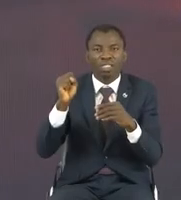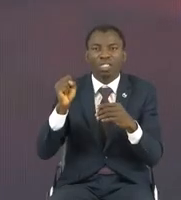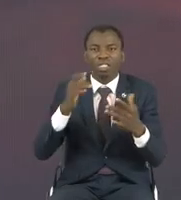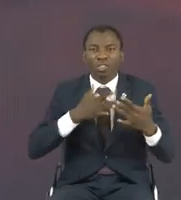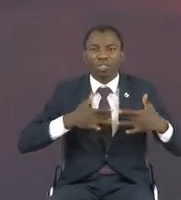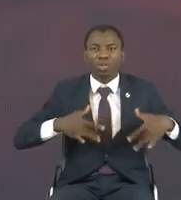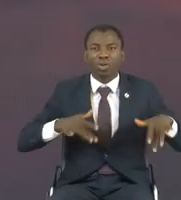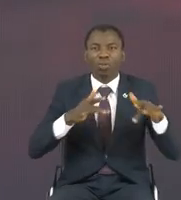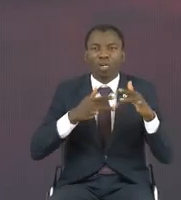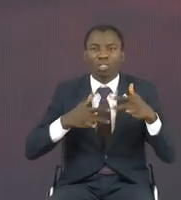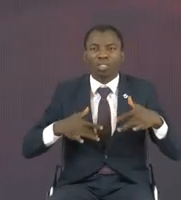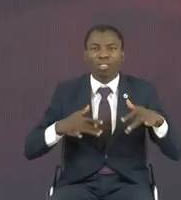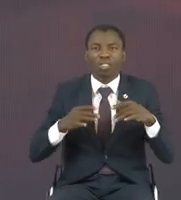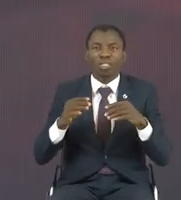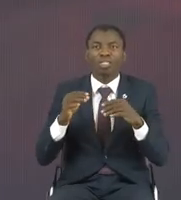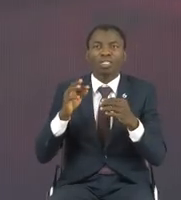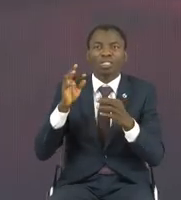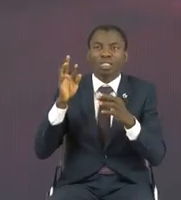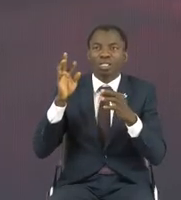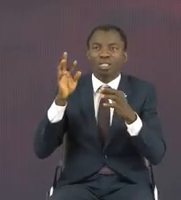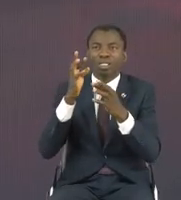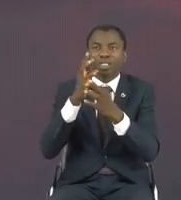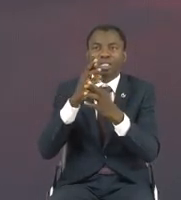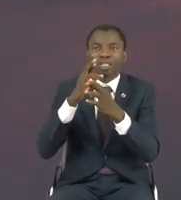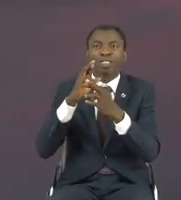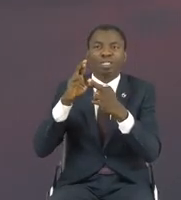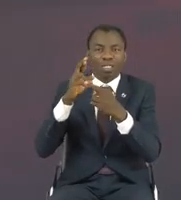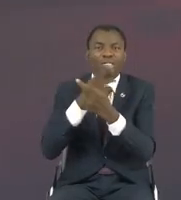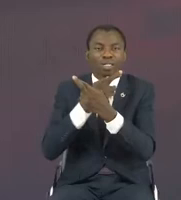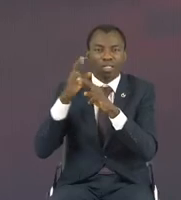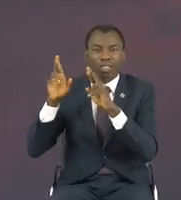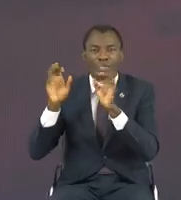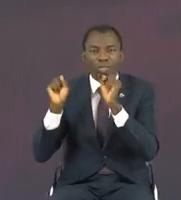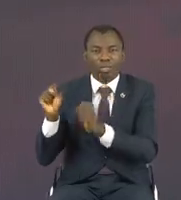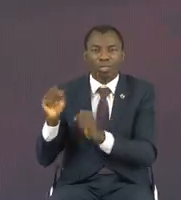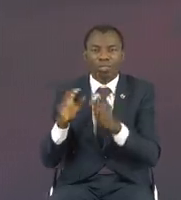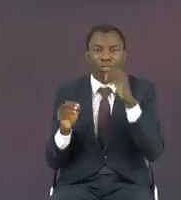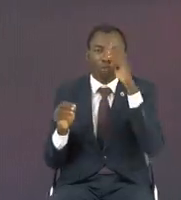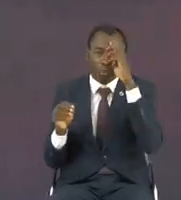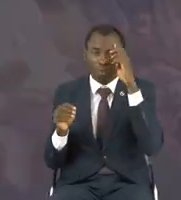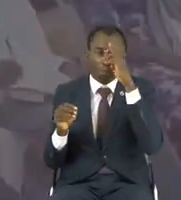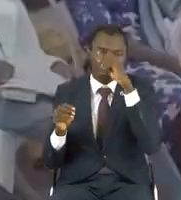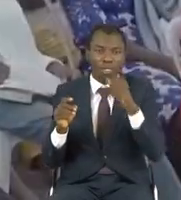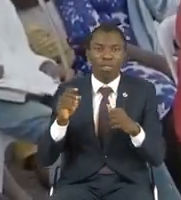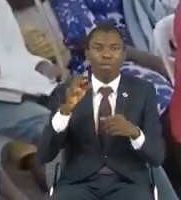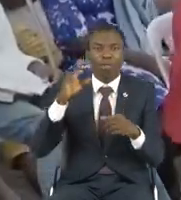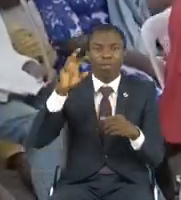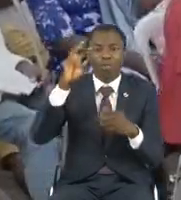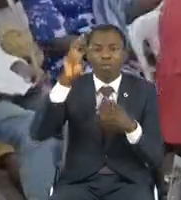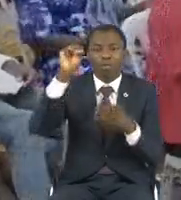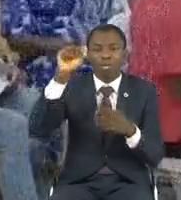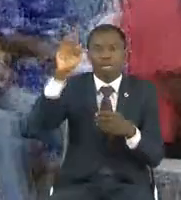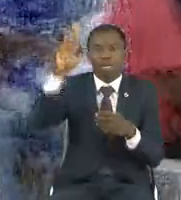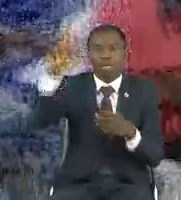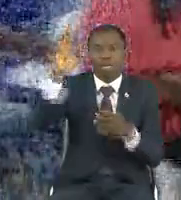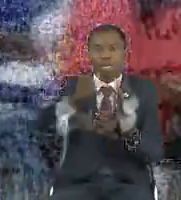compassionate redemption. Let's come back to Mark chapter 8, reading from verse